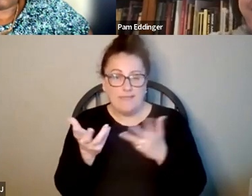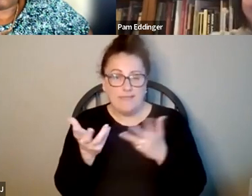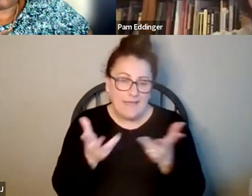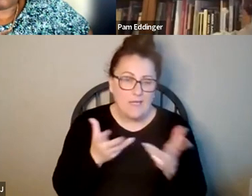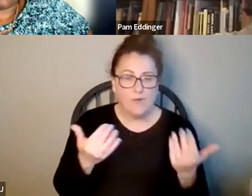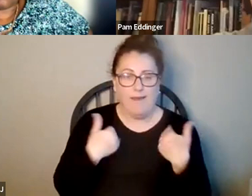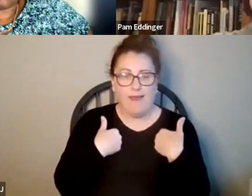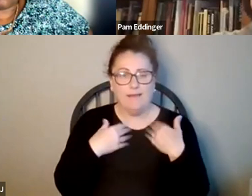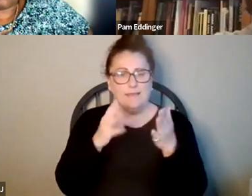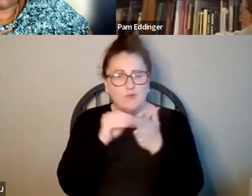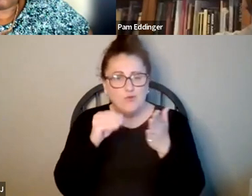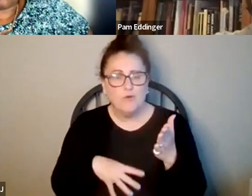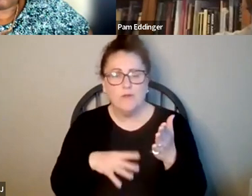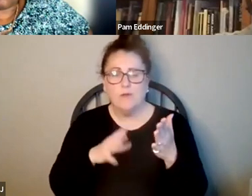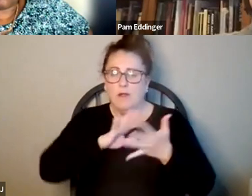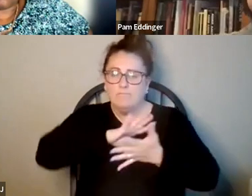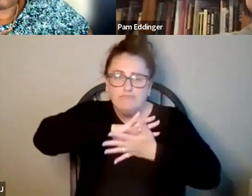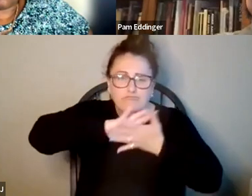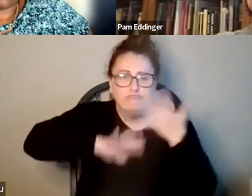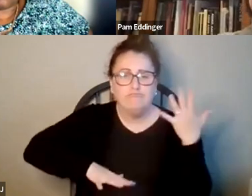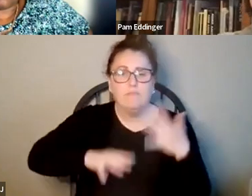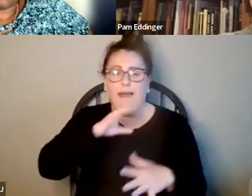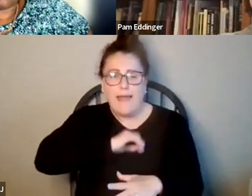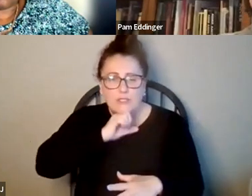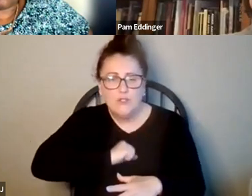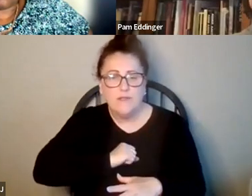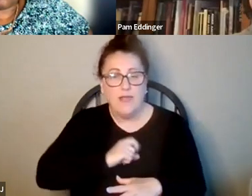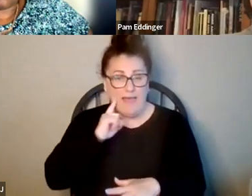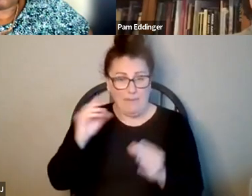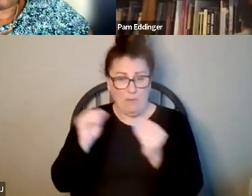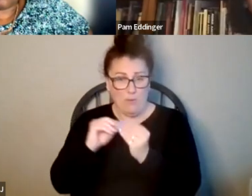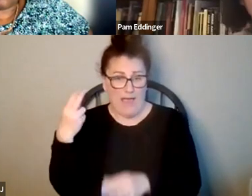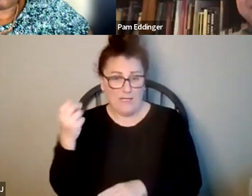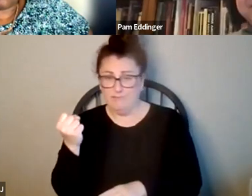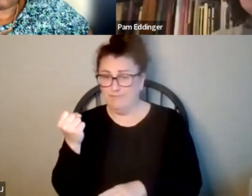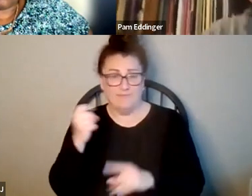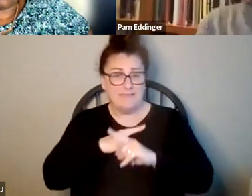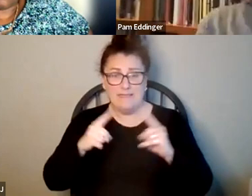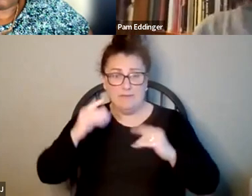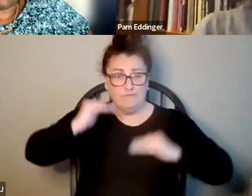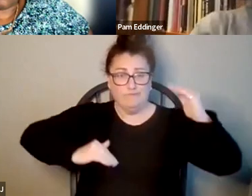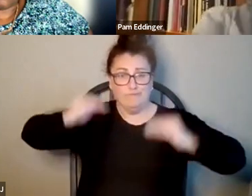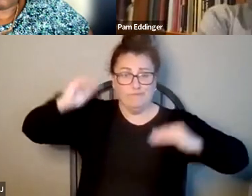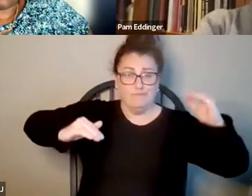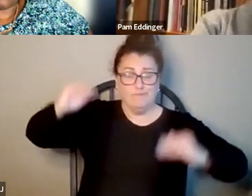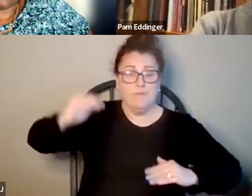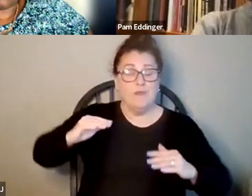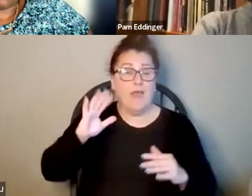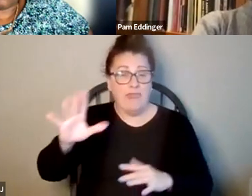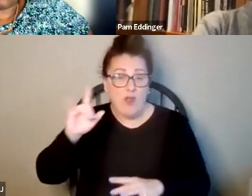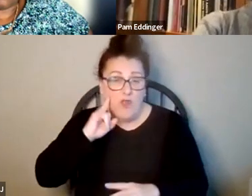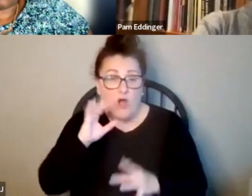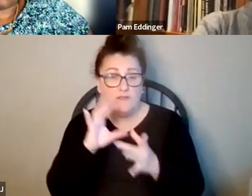had, right? Where the students from all different ages, I expected it to be predominantly high school, but it was all different age students coming with thoughts.